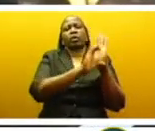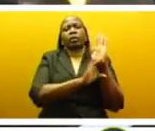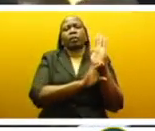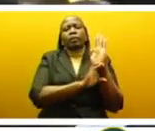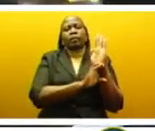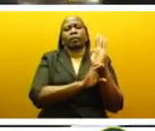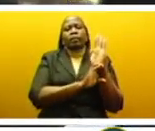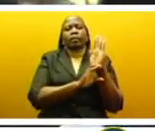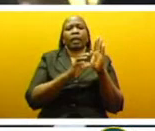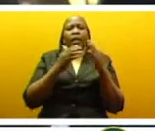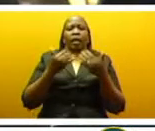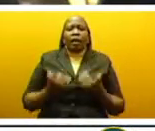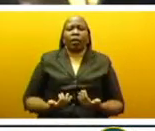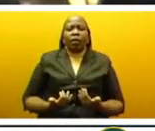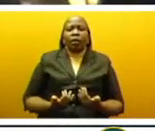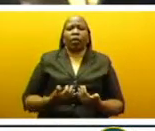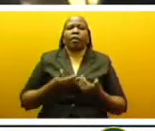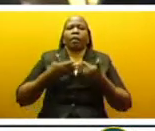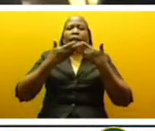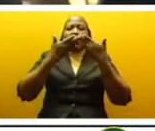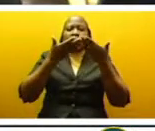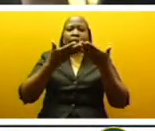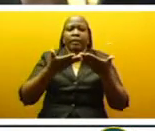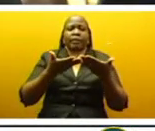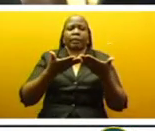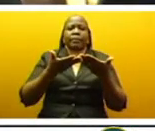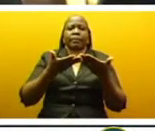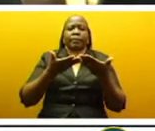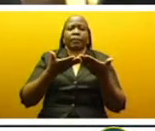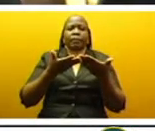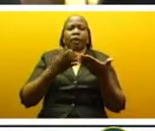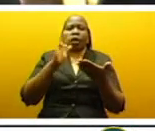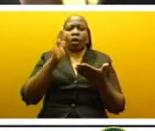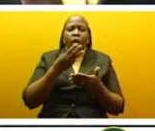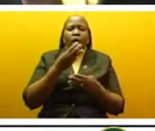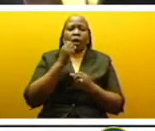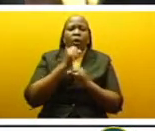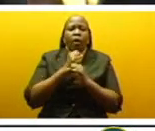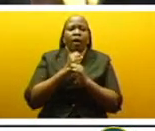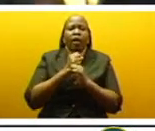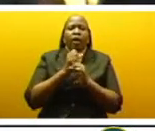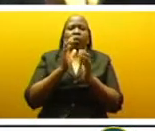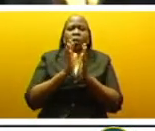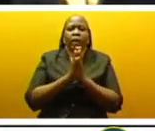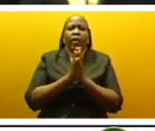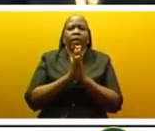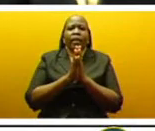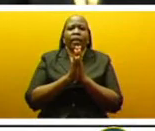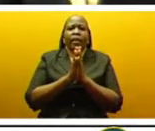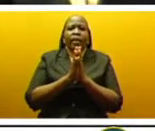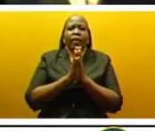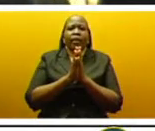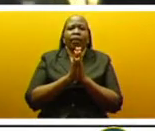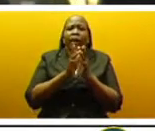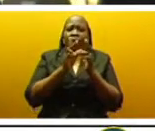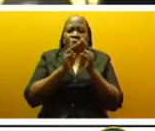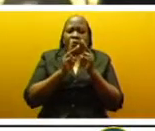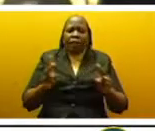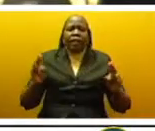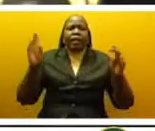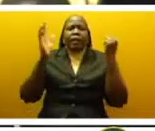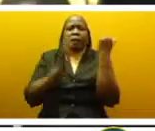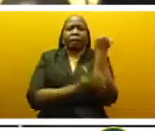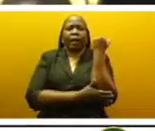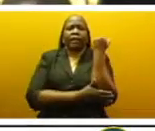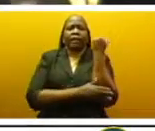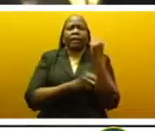And the answer is that we are dealing with an imperial executive. The commissions became